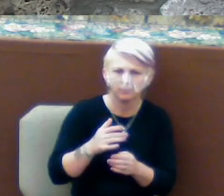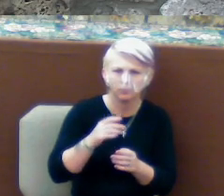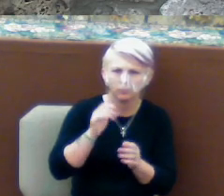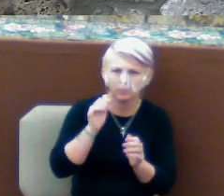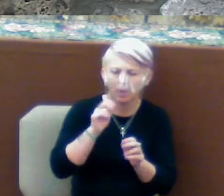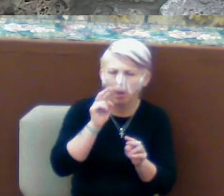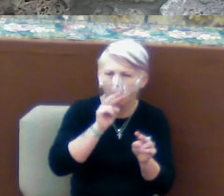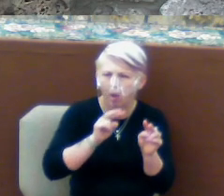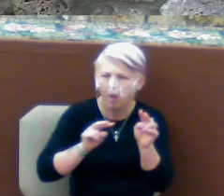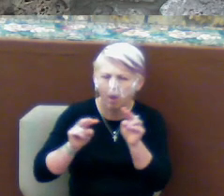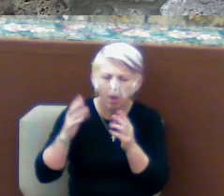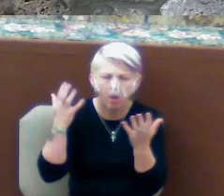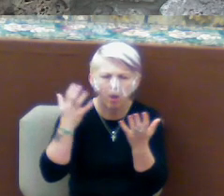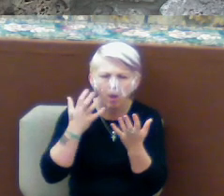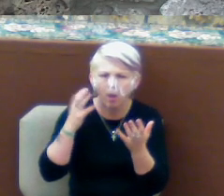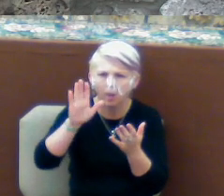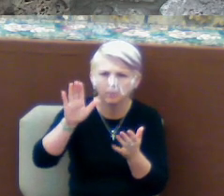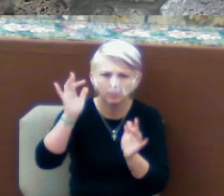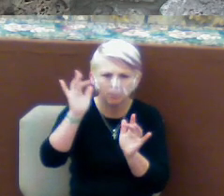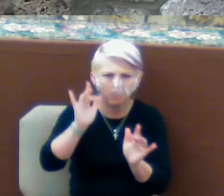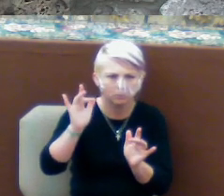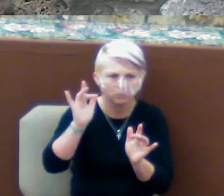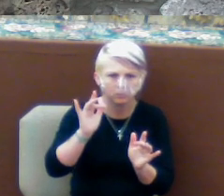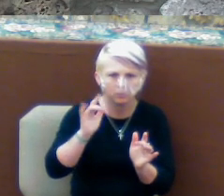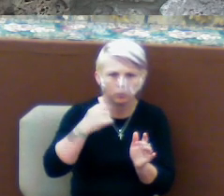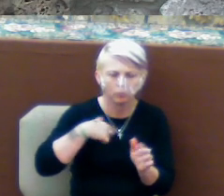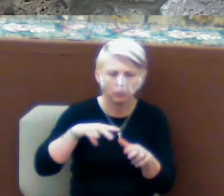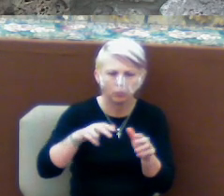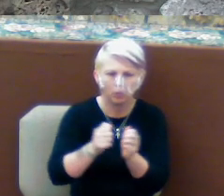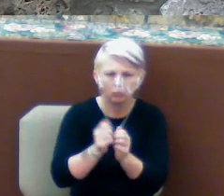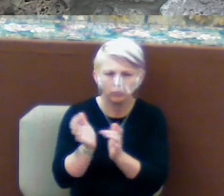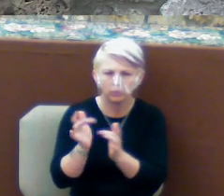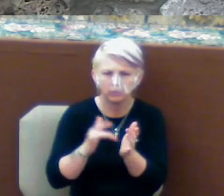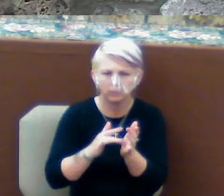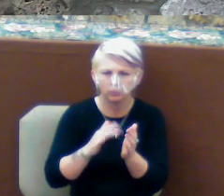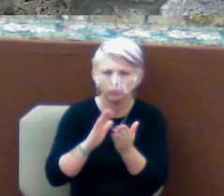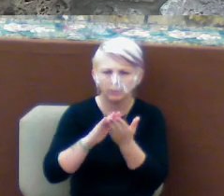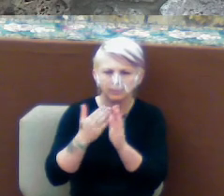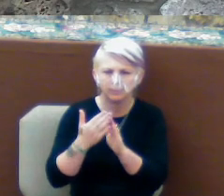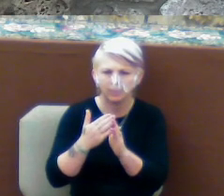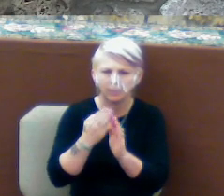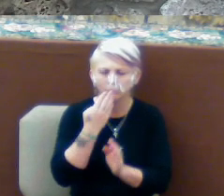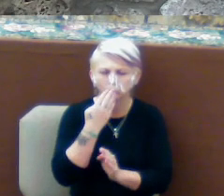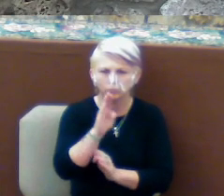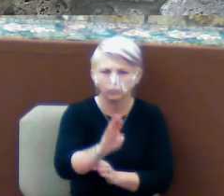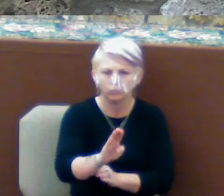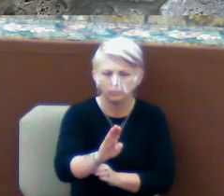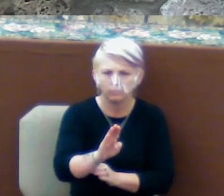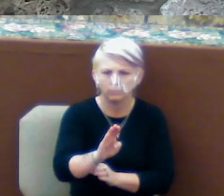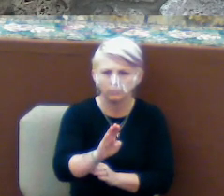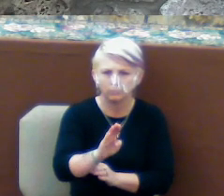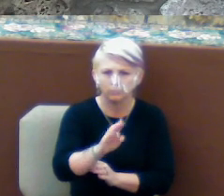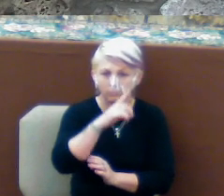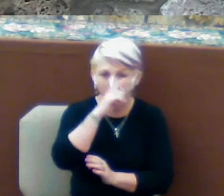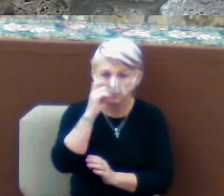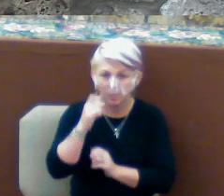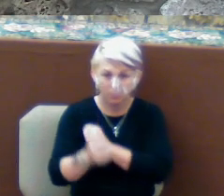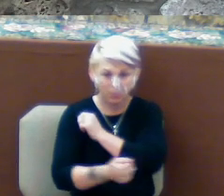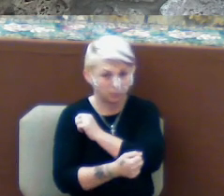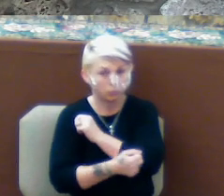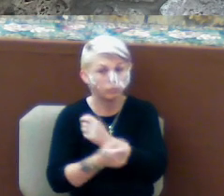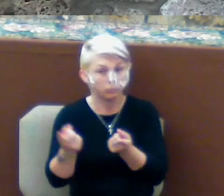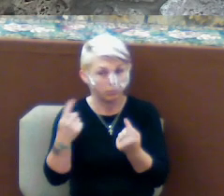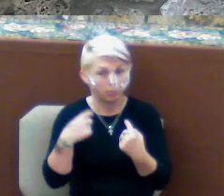the magnitude of his mercy. We walk with Jesus to the city of Jerusalem. Because Passover is